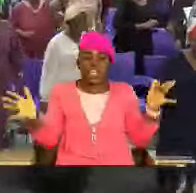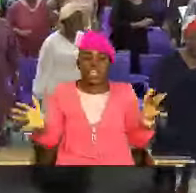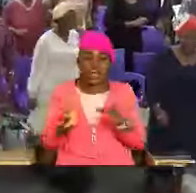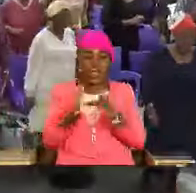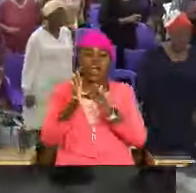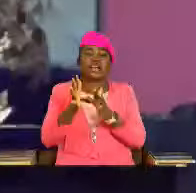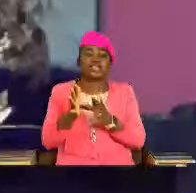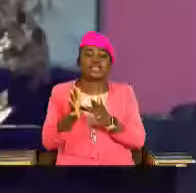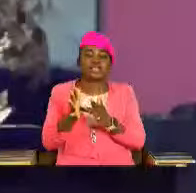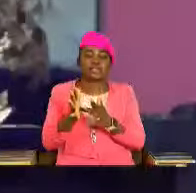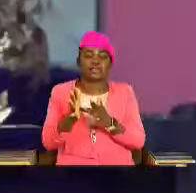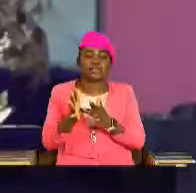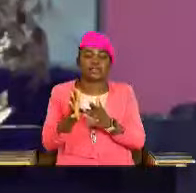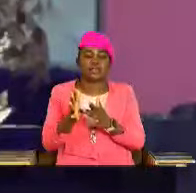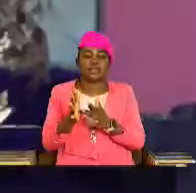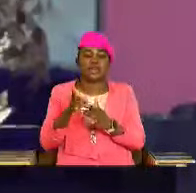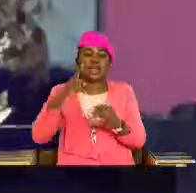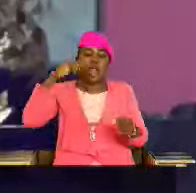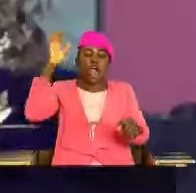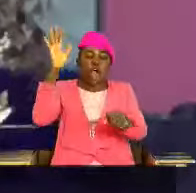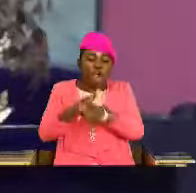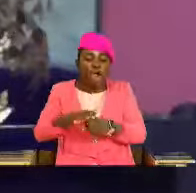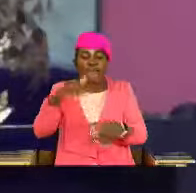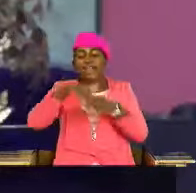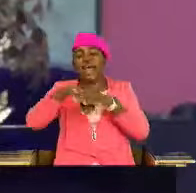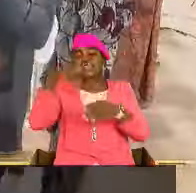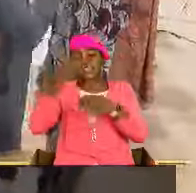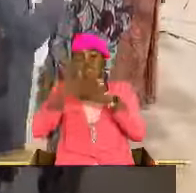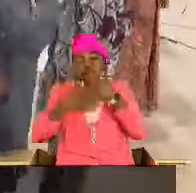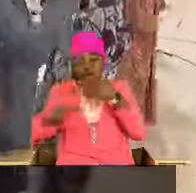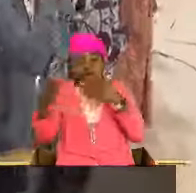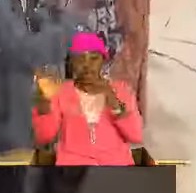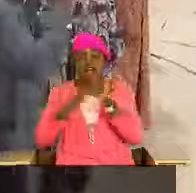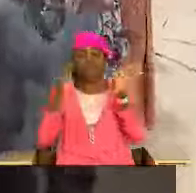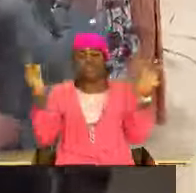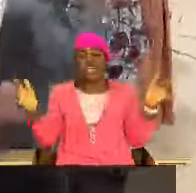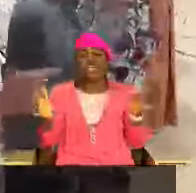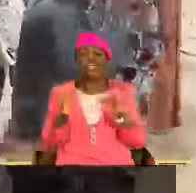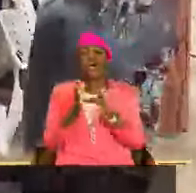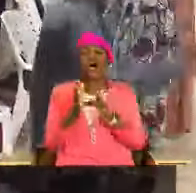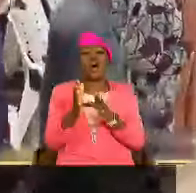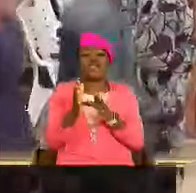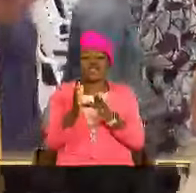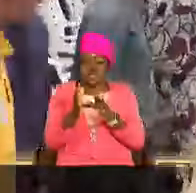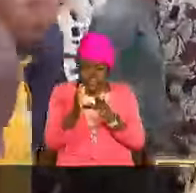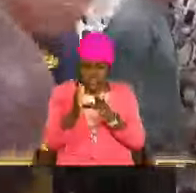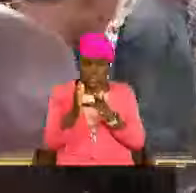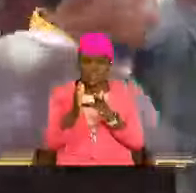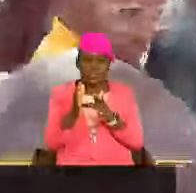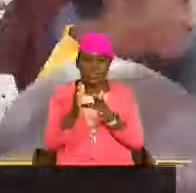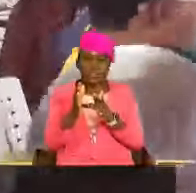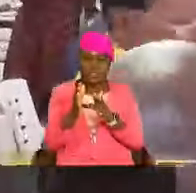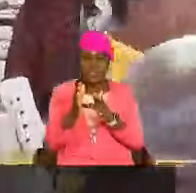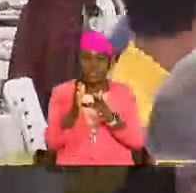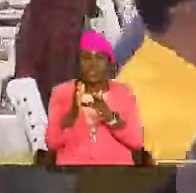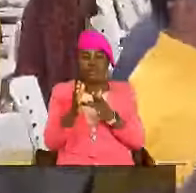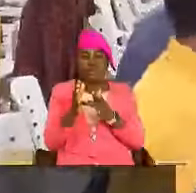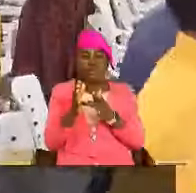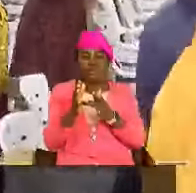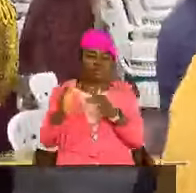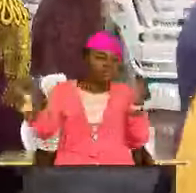Jesus Covenant in the blood of Jesus scatter all